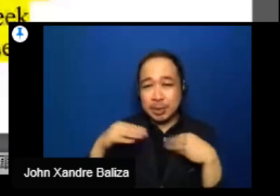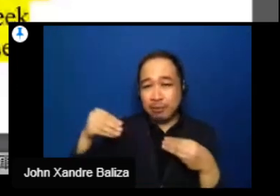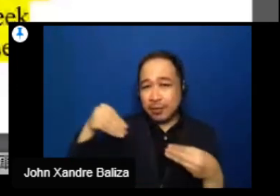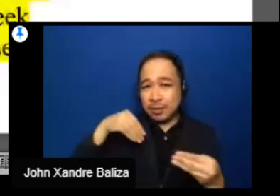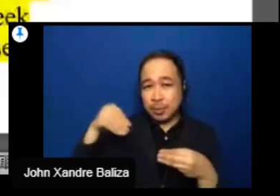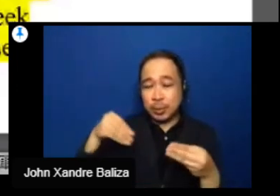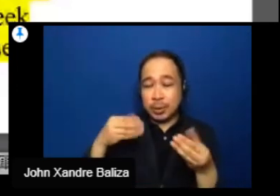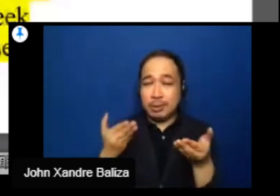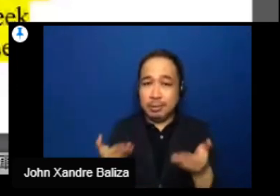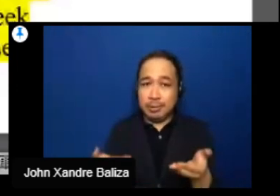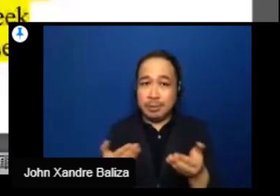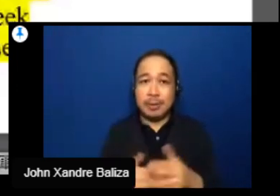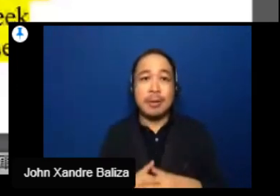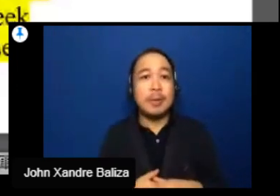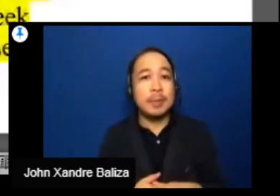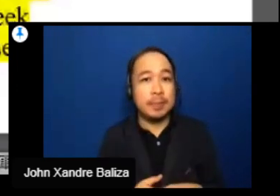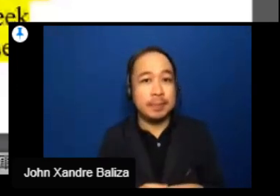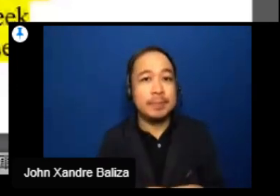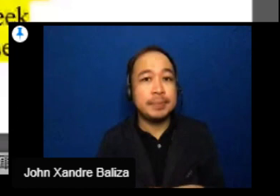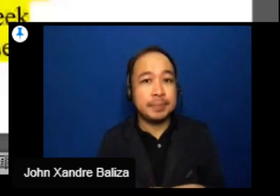point.